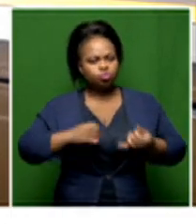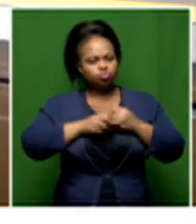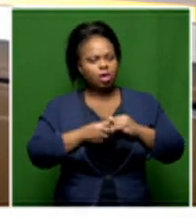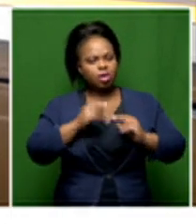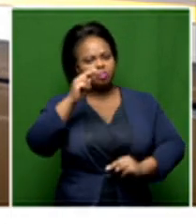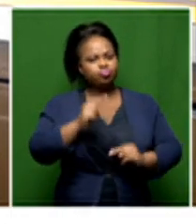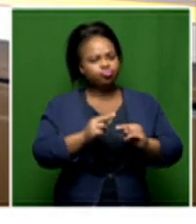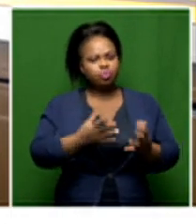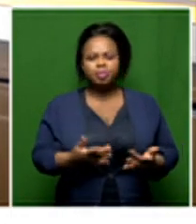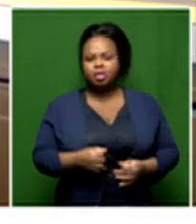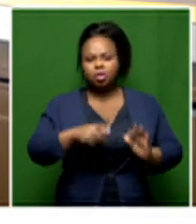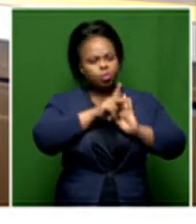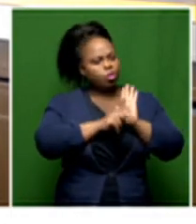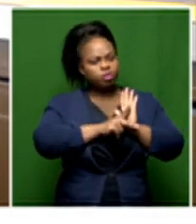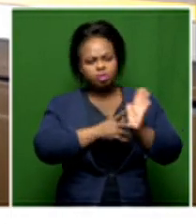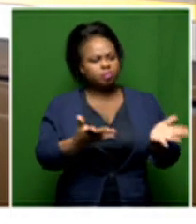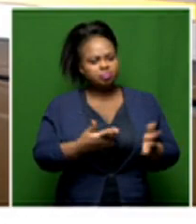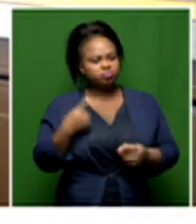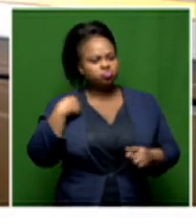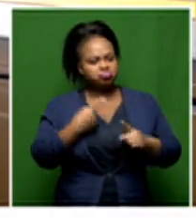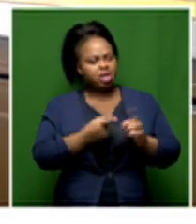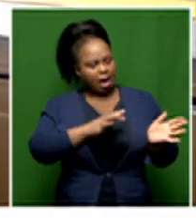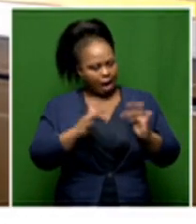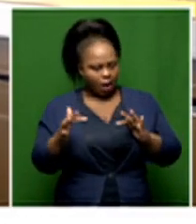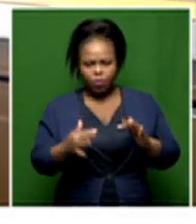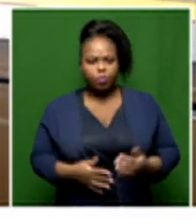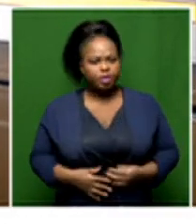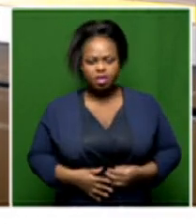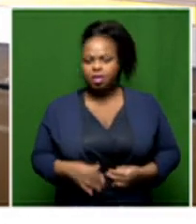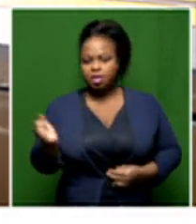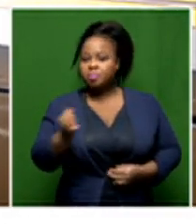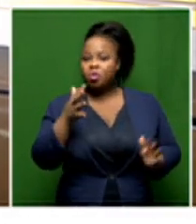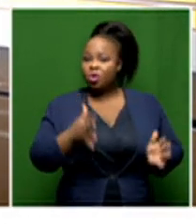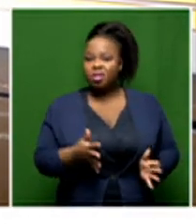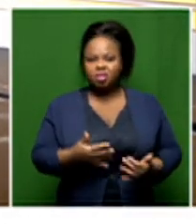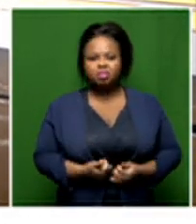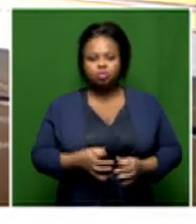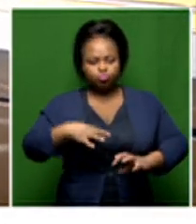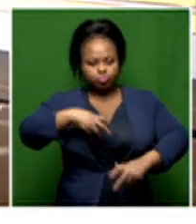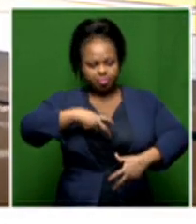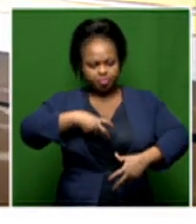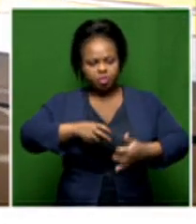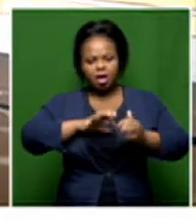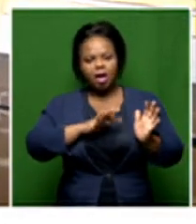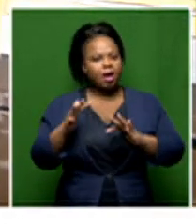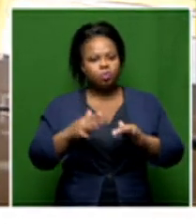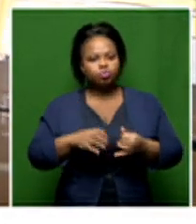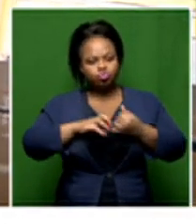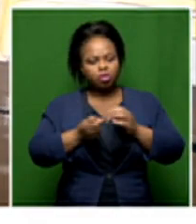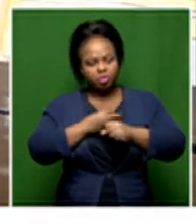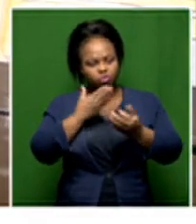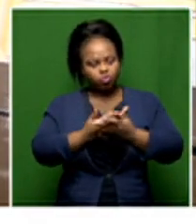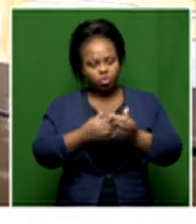mitigate. But in terms of policies, how have we done? How have employers actually adapted to the